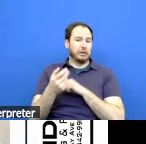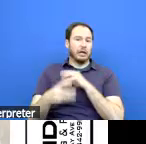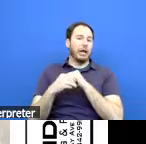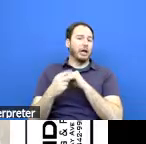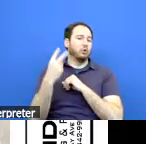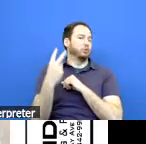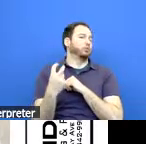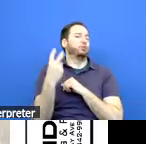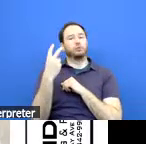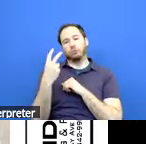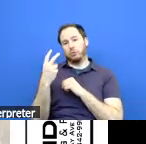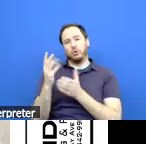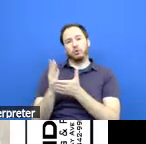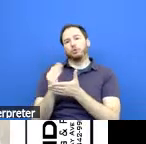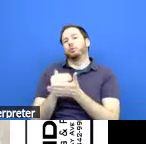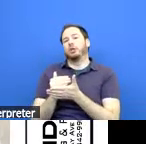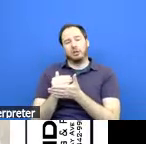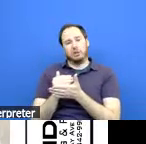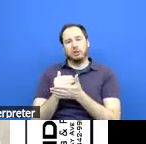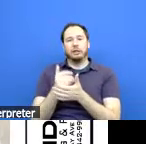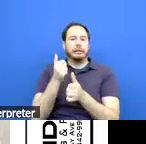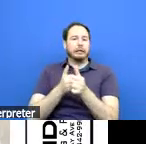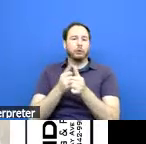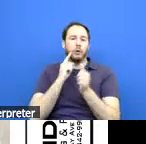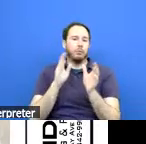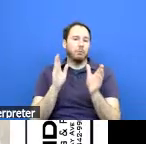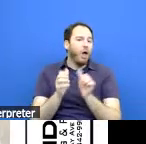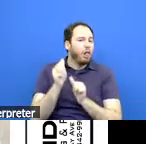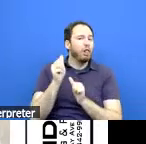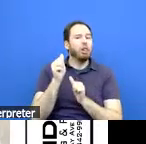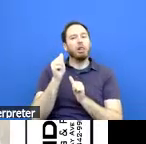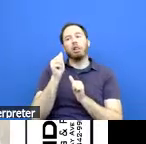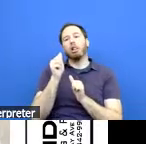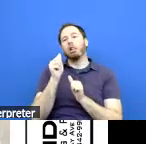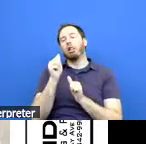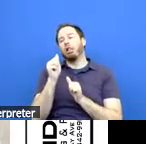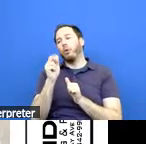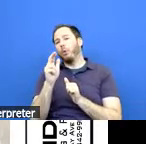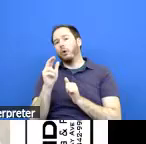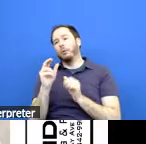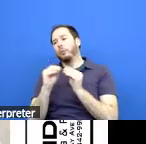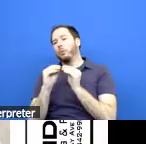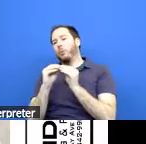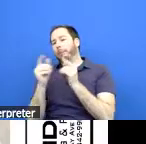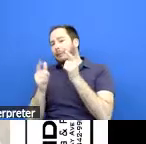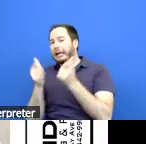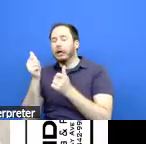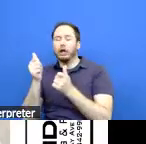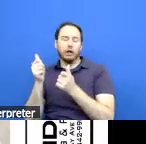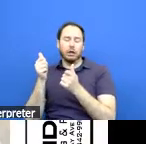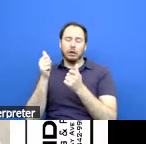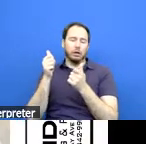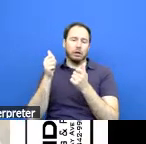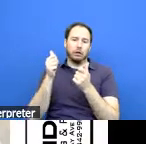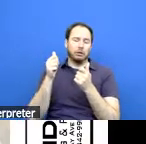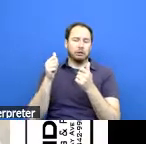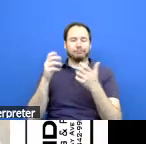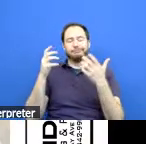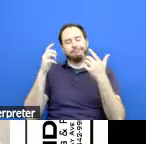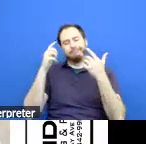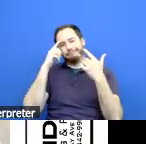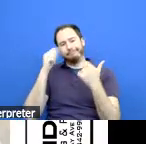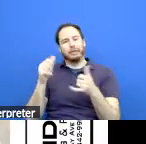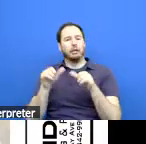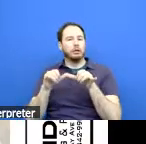two additional units? Maybe each unit gets a little smaller and I have a few more units, or each unit gets a little bigger and I have